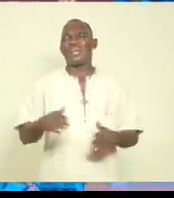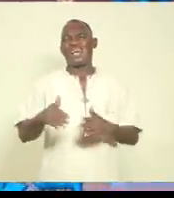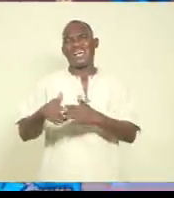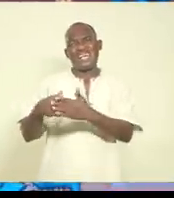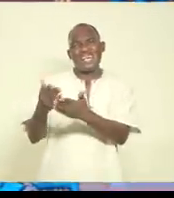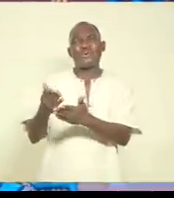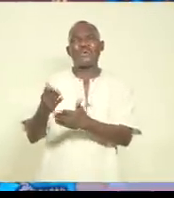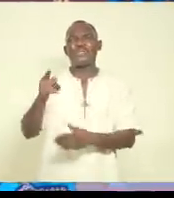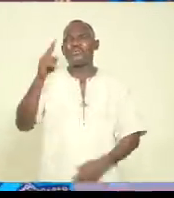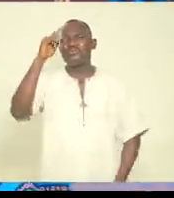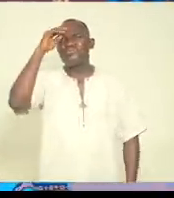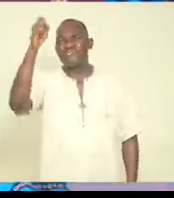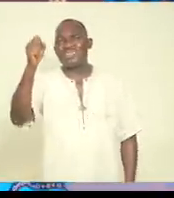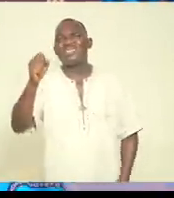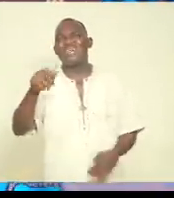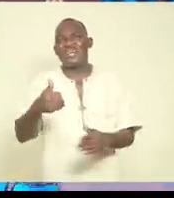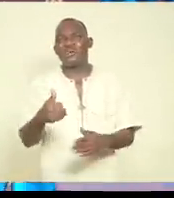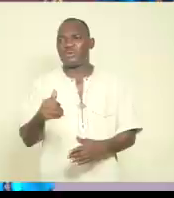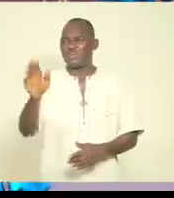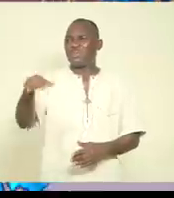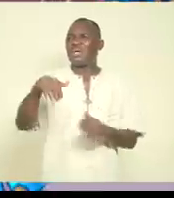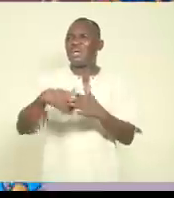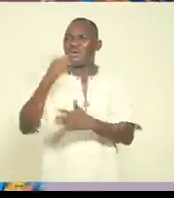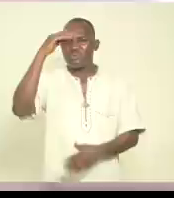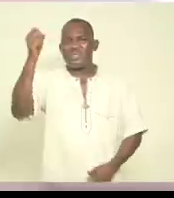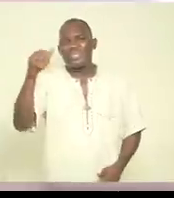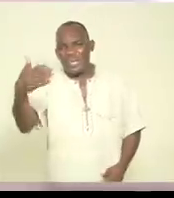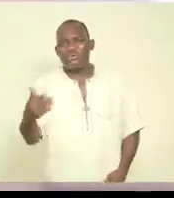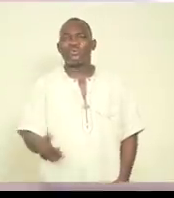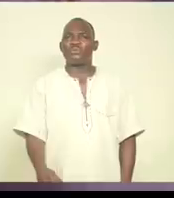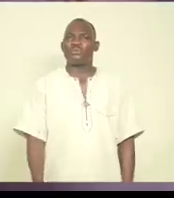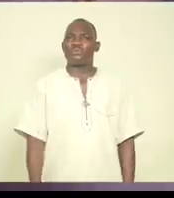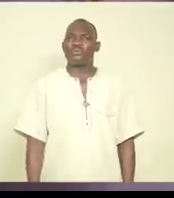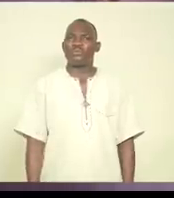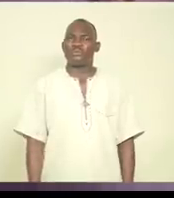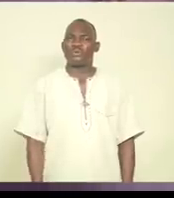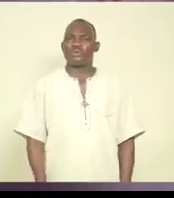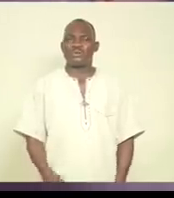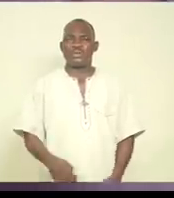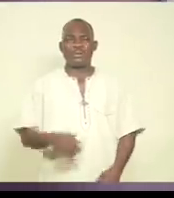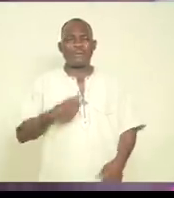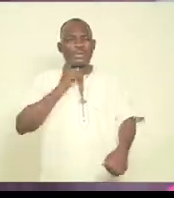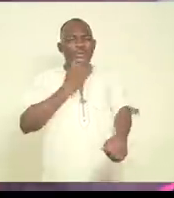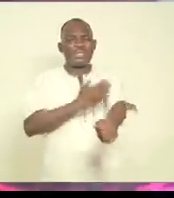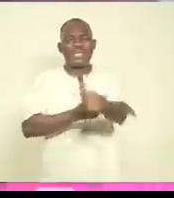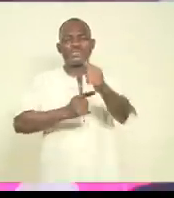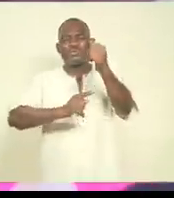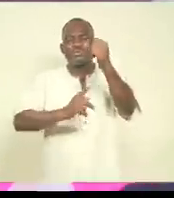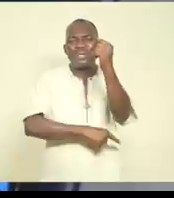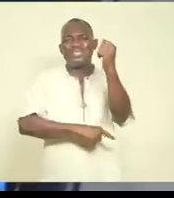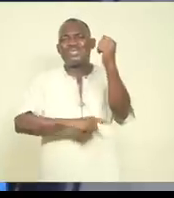How can you be so wicked, Nana? Hey Mary, how can you be so weak? Huh? What did you use to beat this poor girl